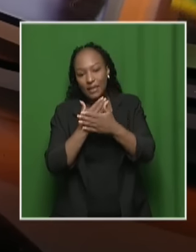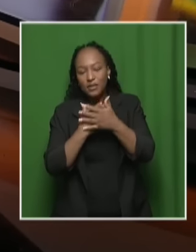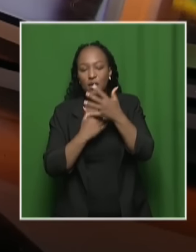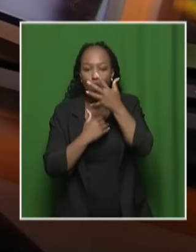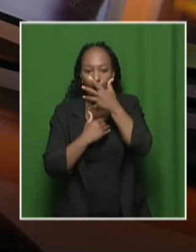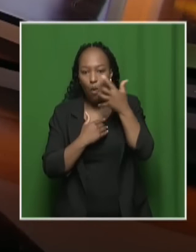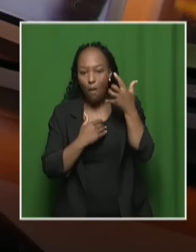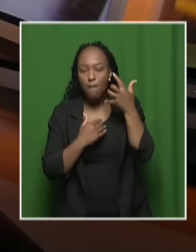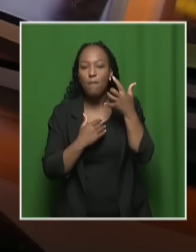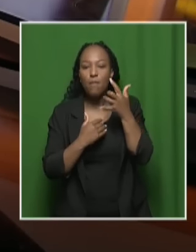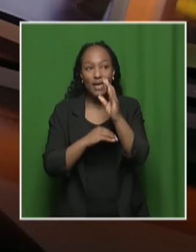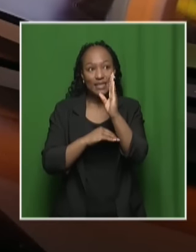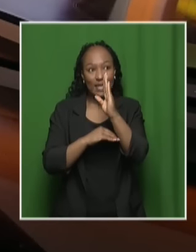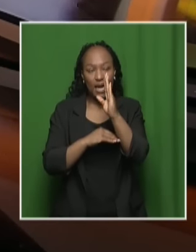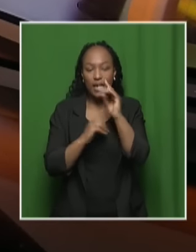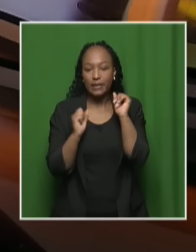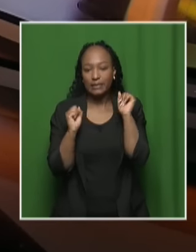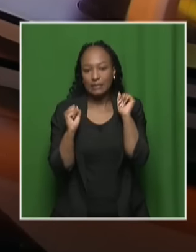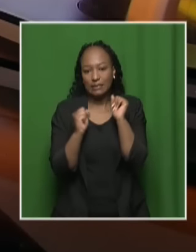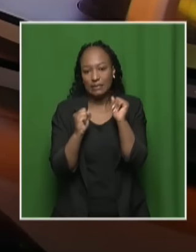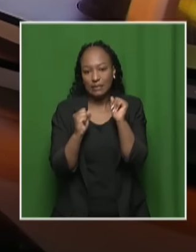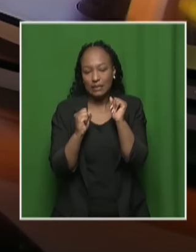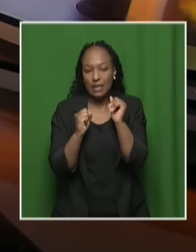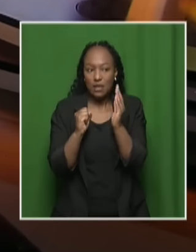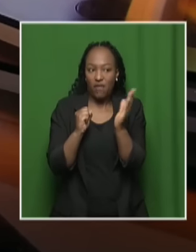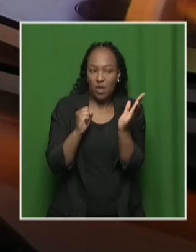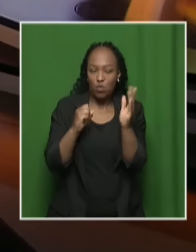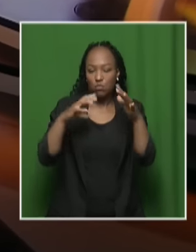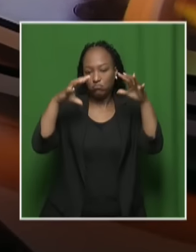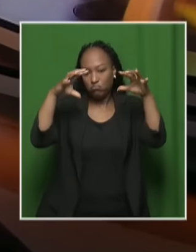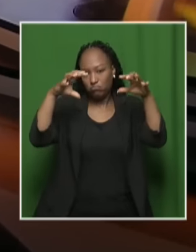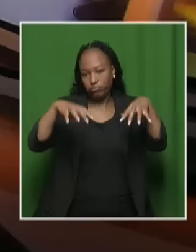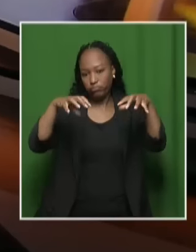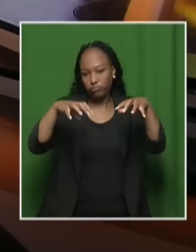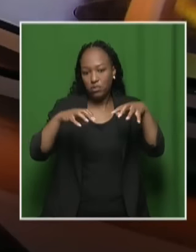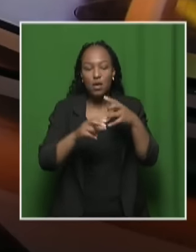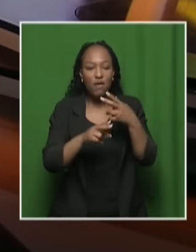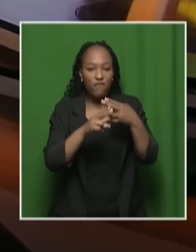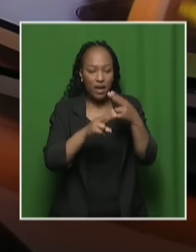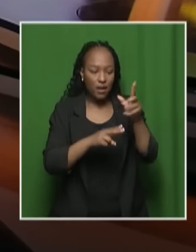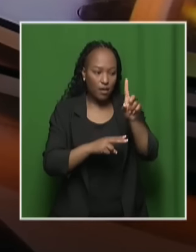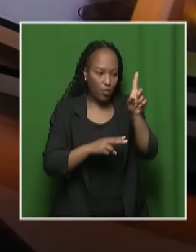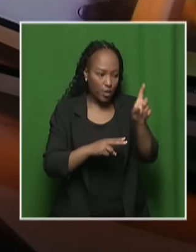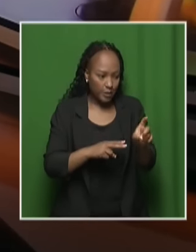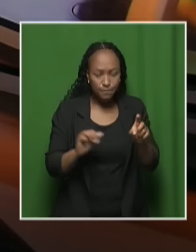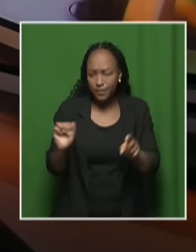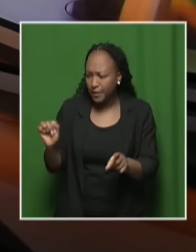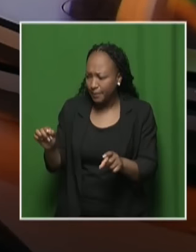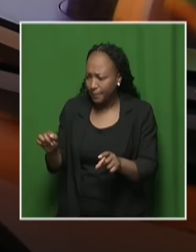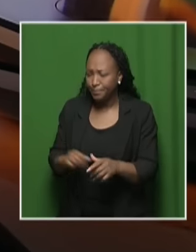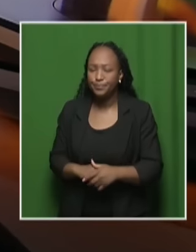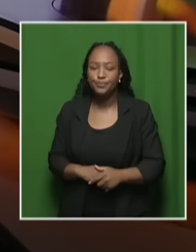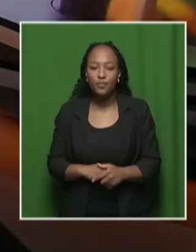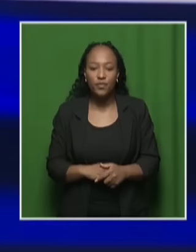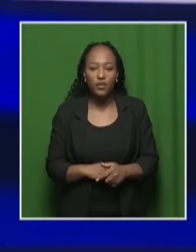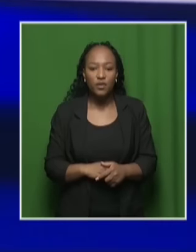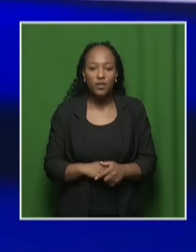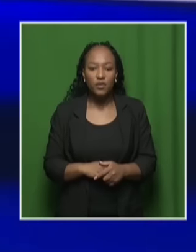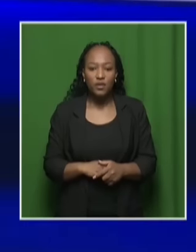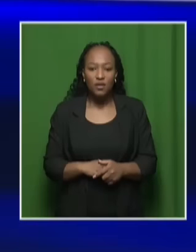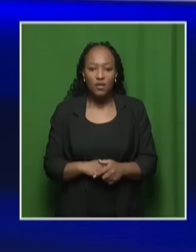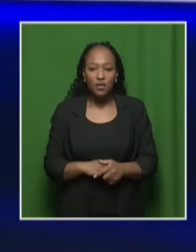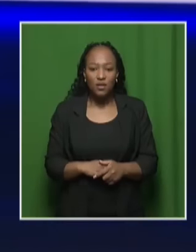nights, cooler days, and more rain into the afternoon, especially in the eastern parts. Final question. Yeah. So it seems